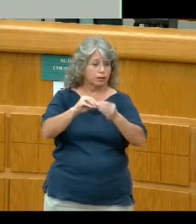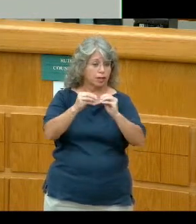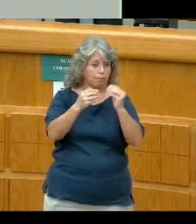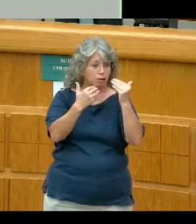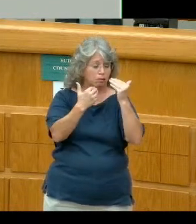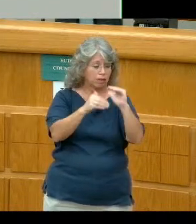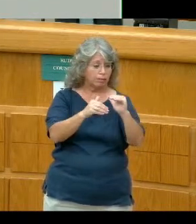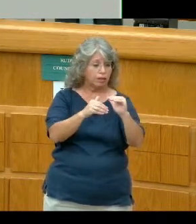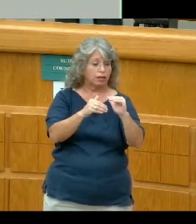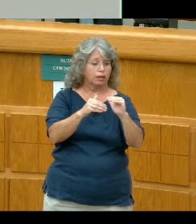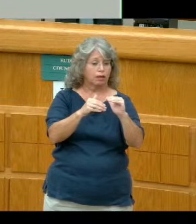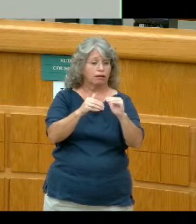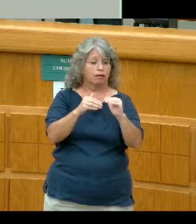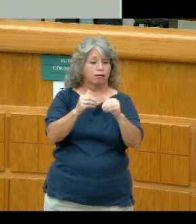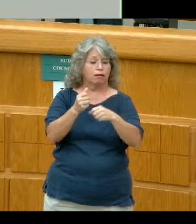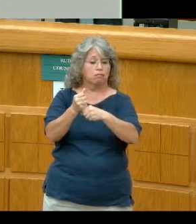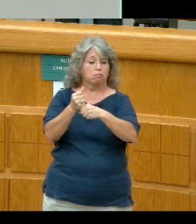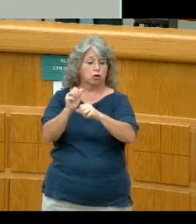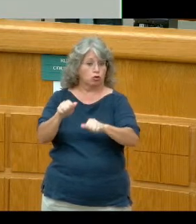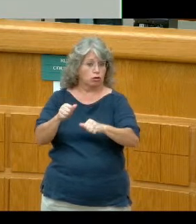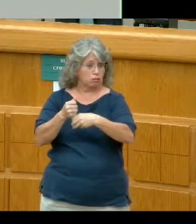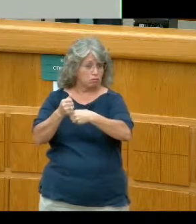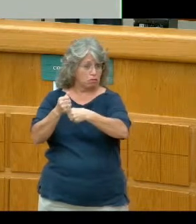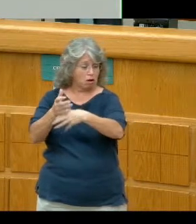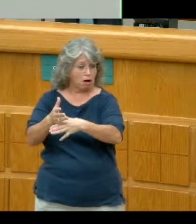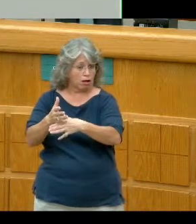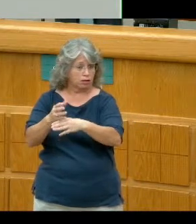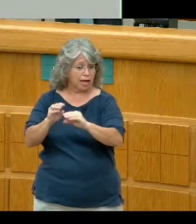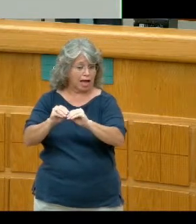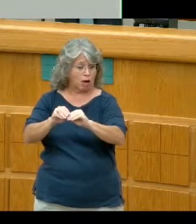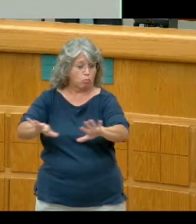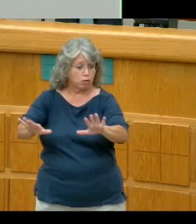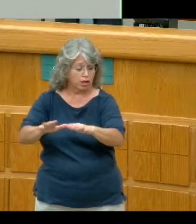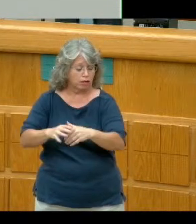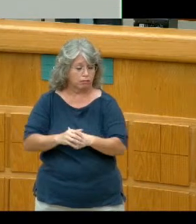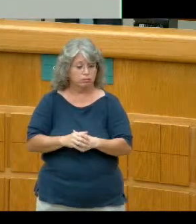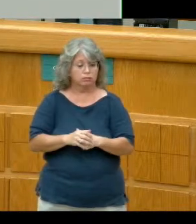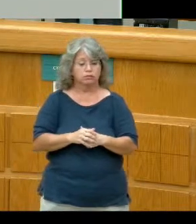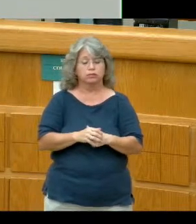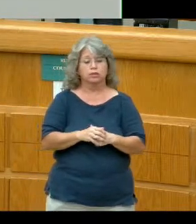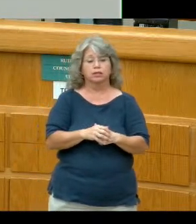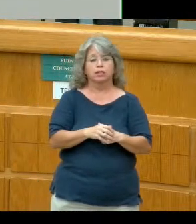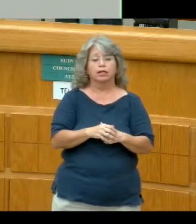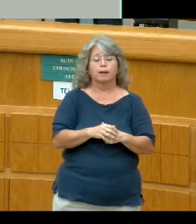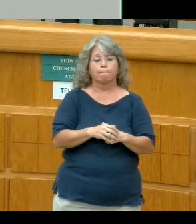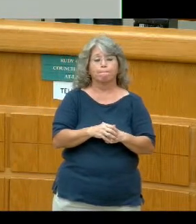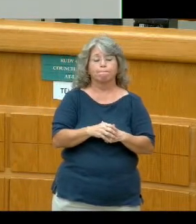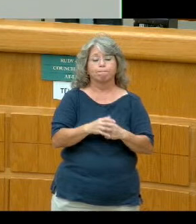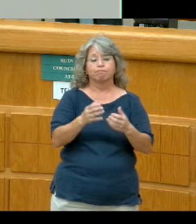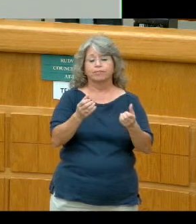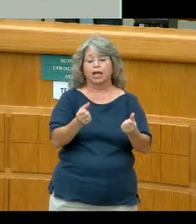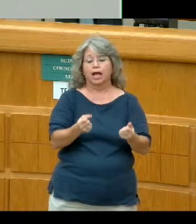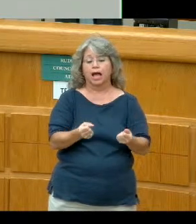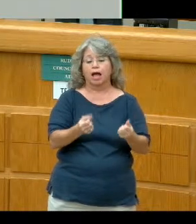scheme eliminate the chance of a large outbreak? I think that's a pretty good question to ask. 2, how many additional